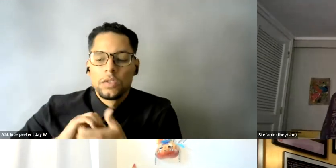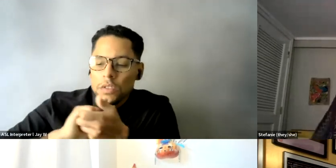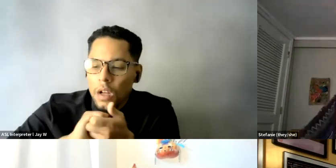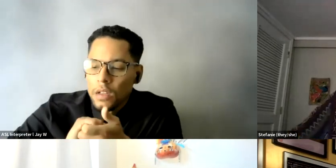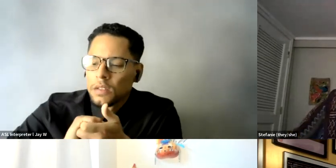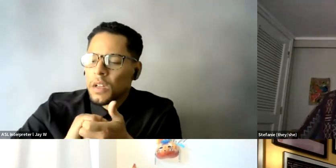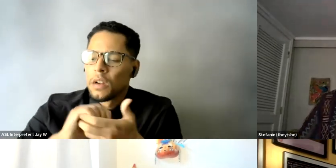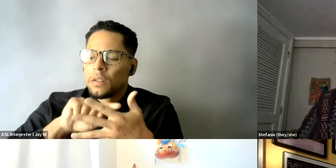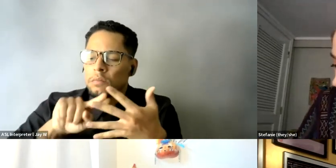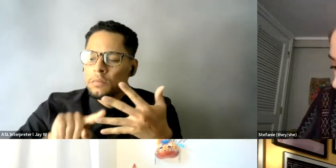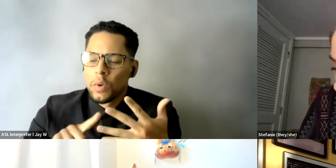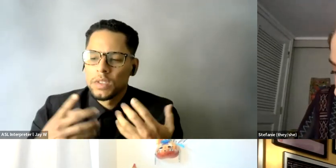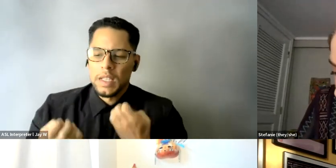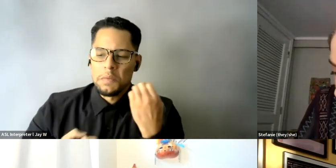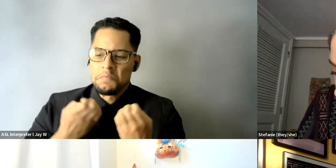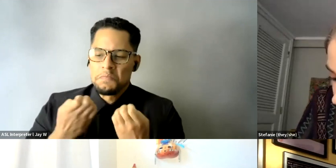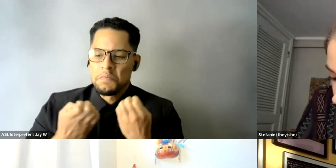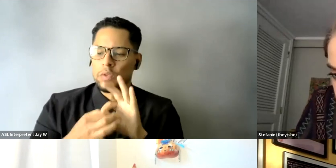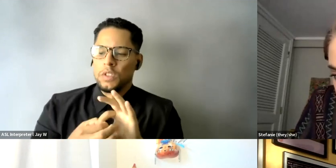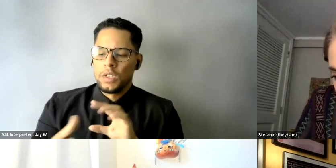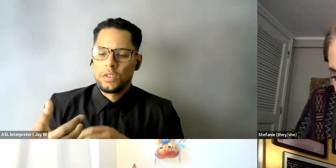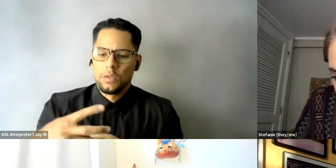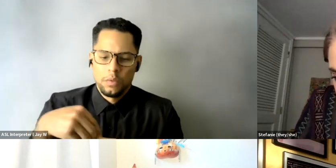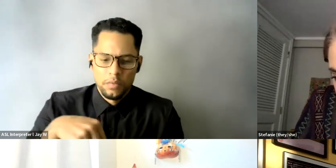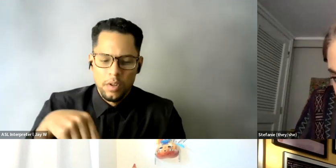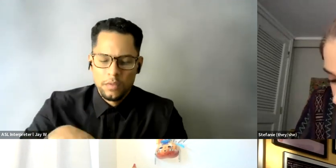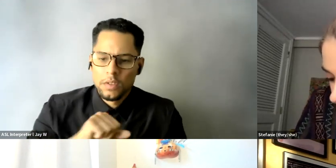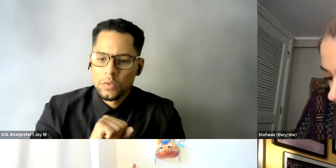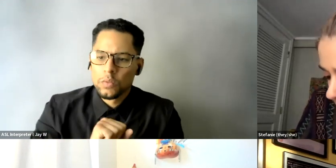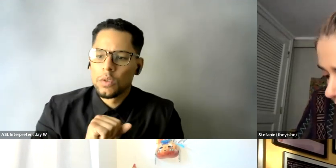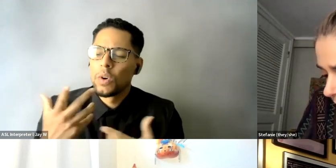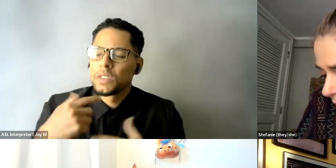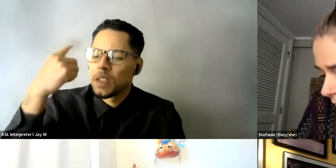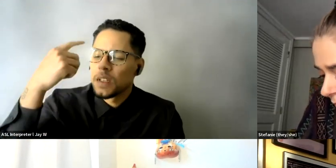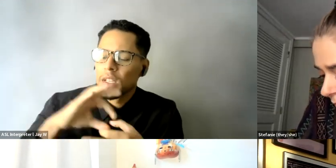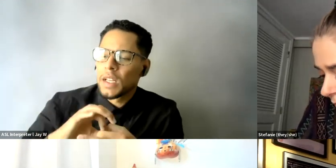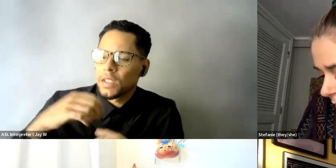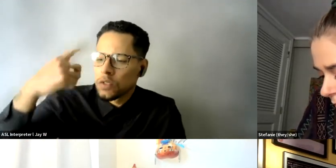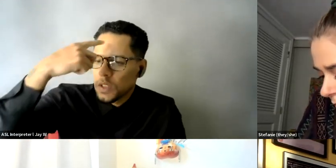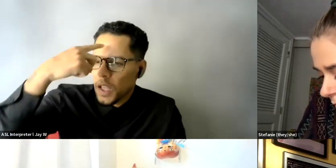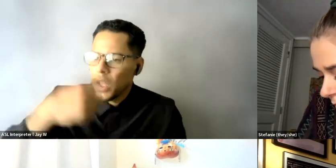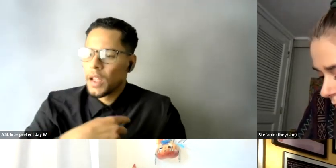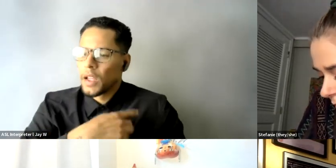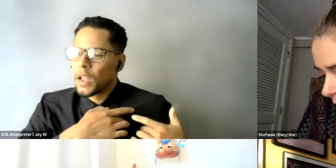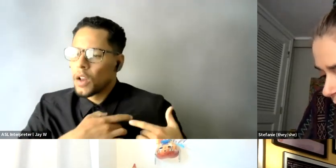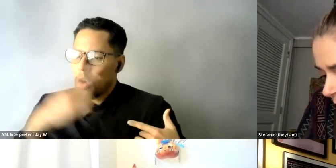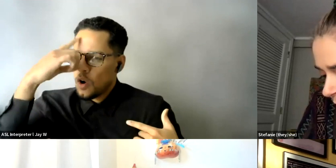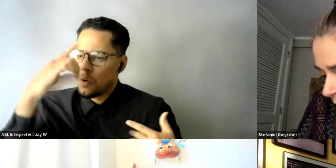the relationship between head and heart for you in that movement,